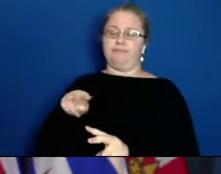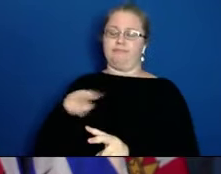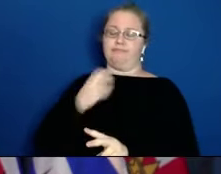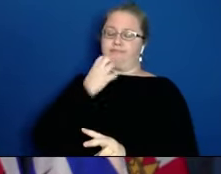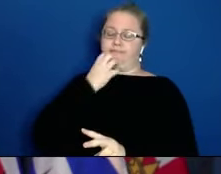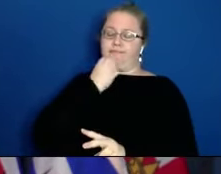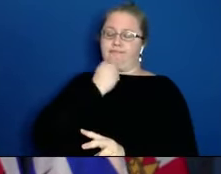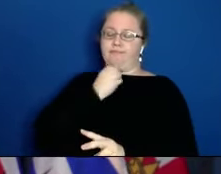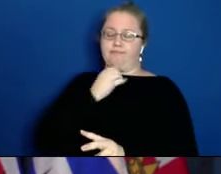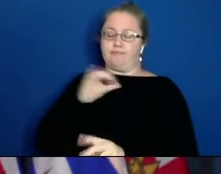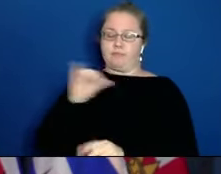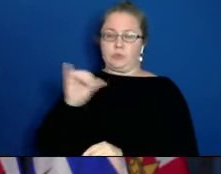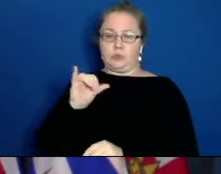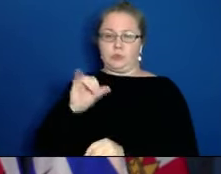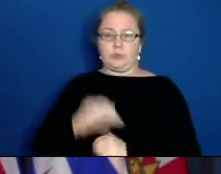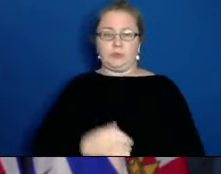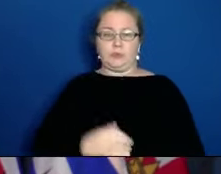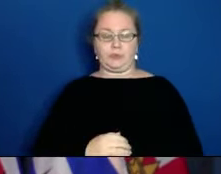say, a particularly difficult week